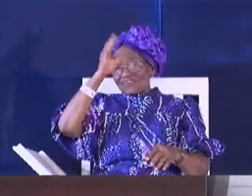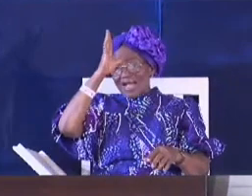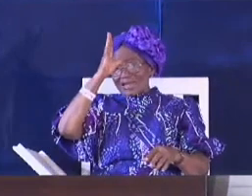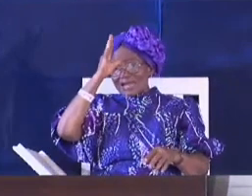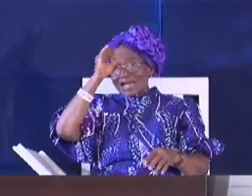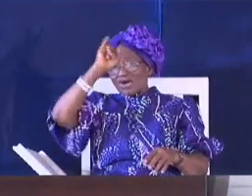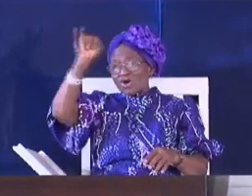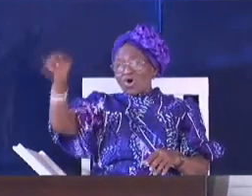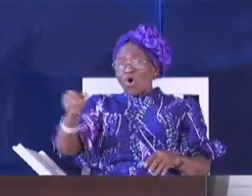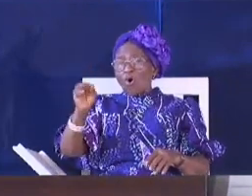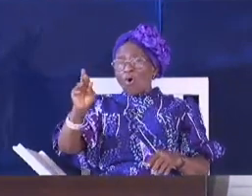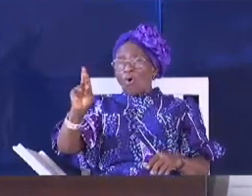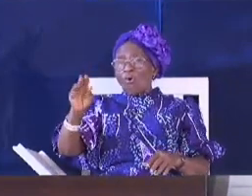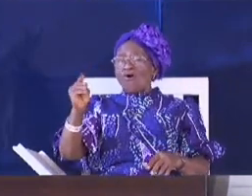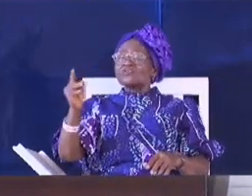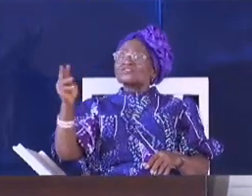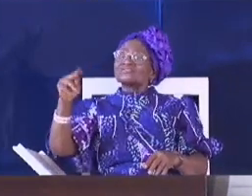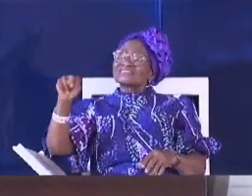open.